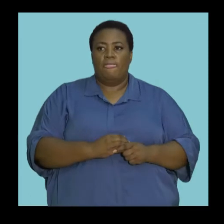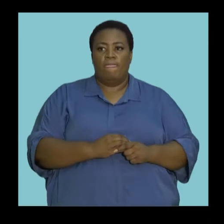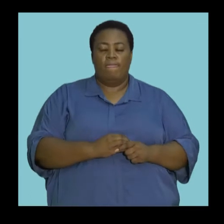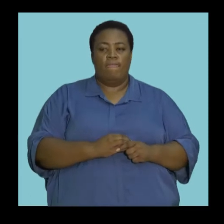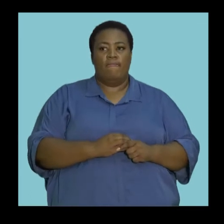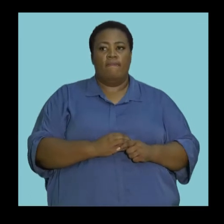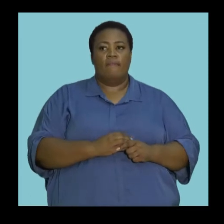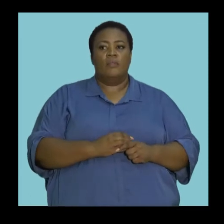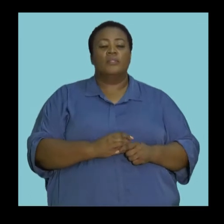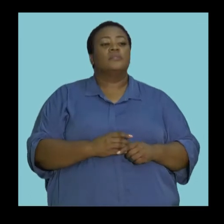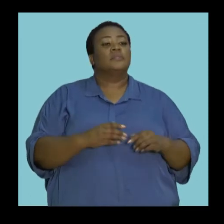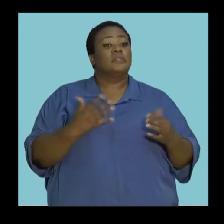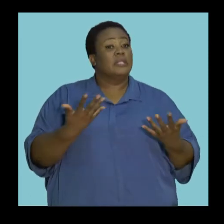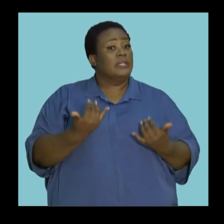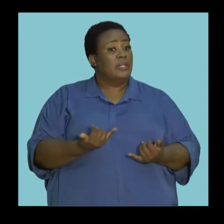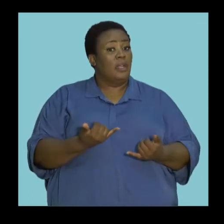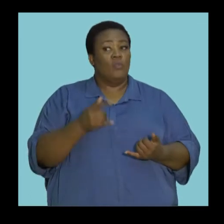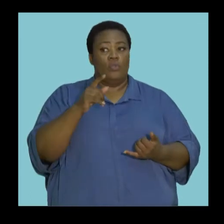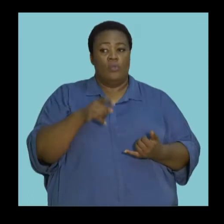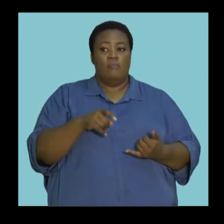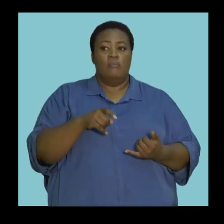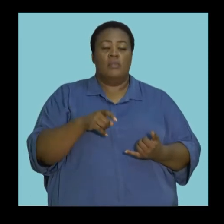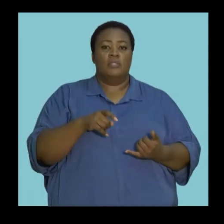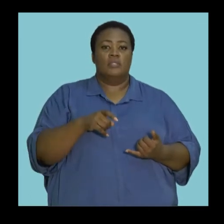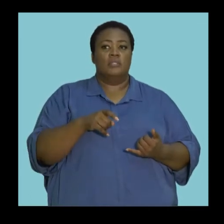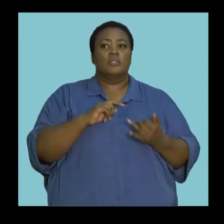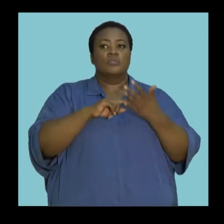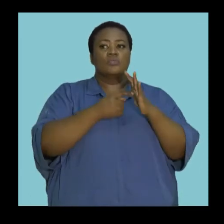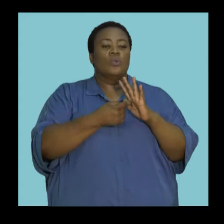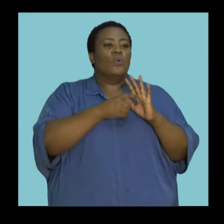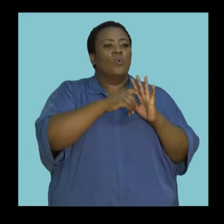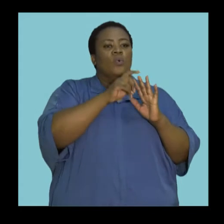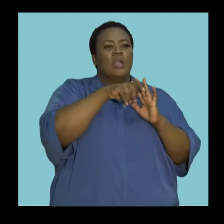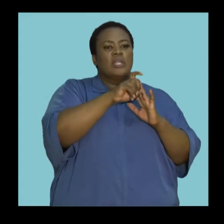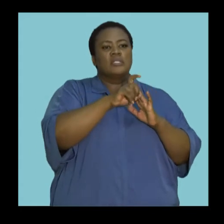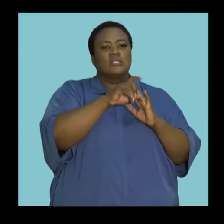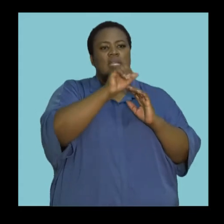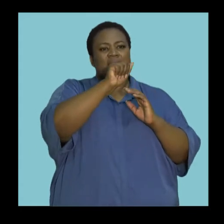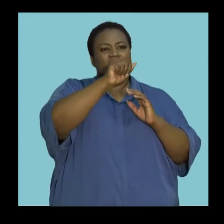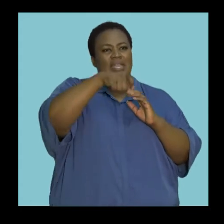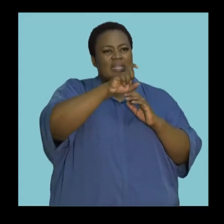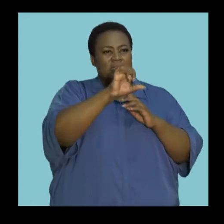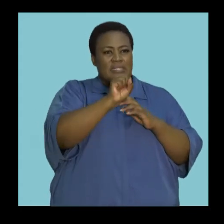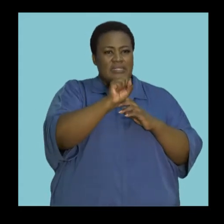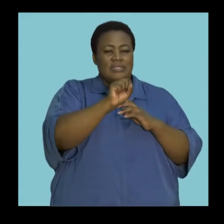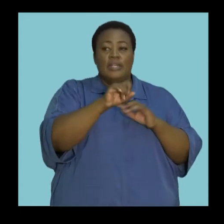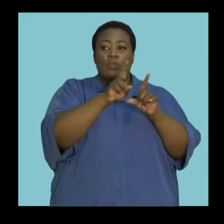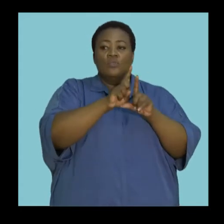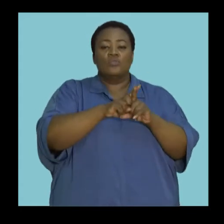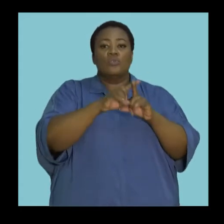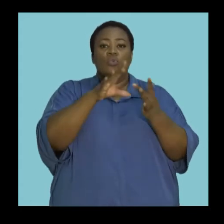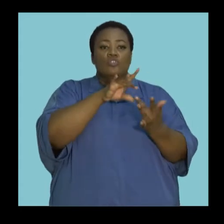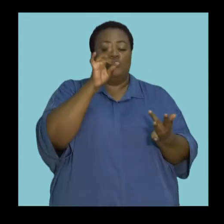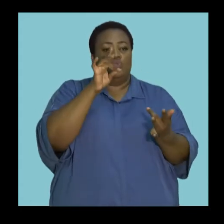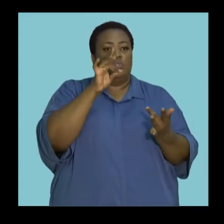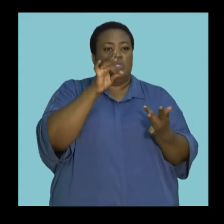a line graph would then require you to be able to draw a set of axes and choose a scale. So choosing a scale is